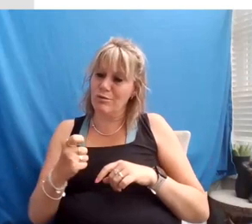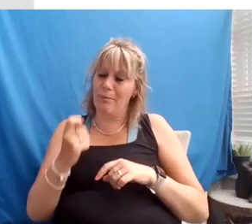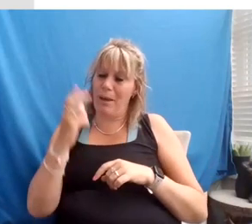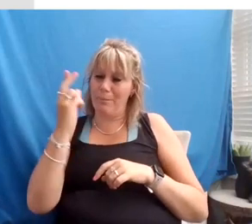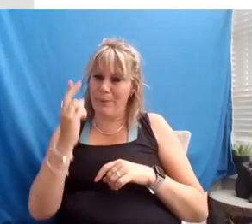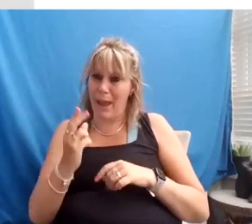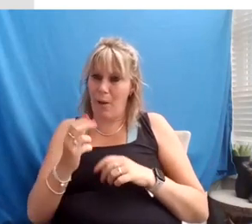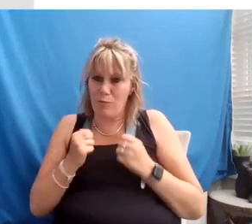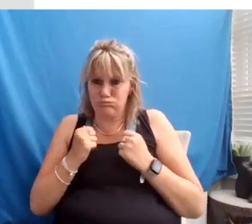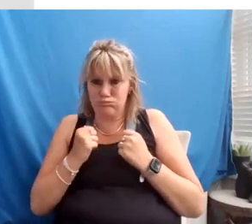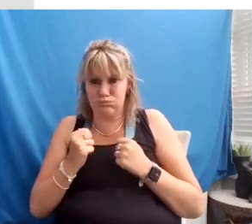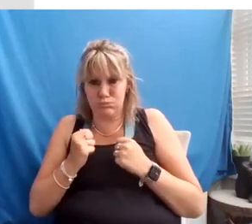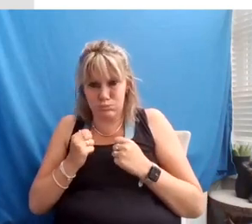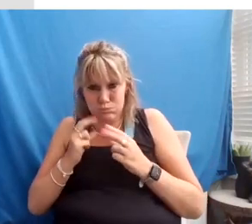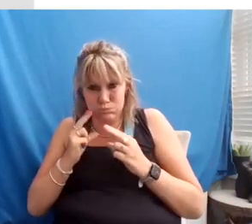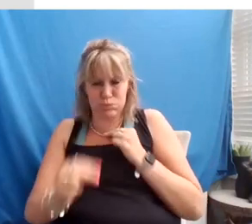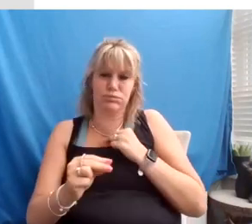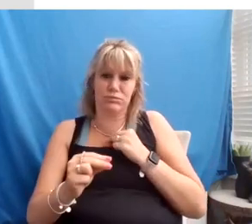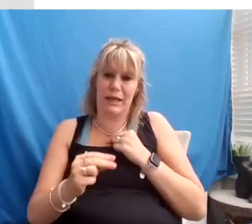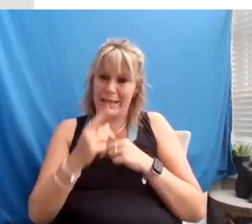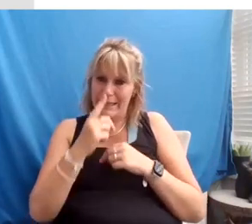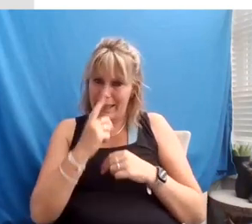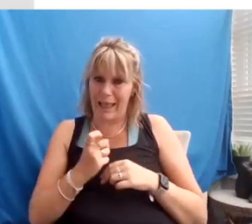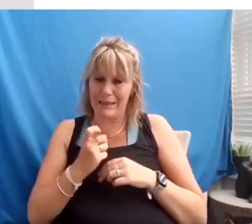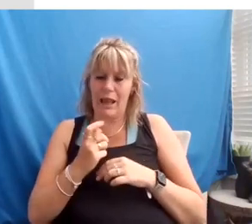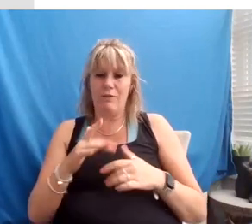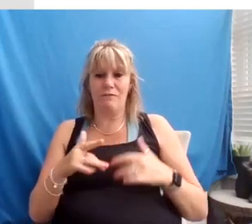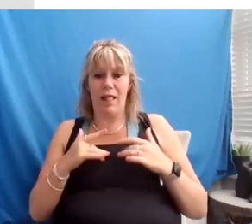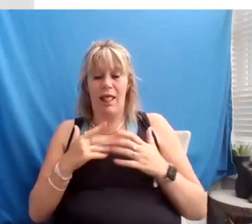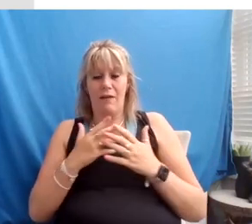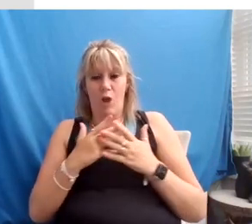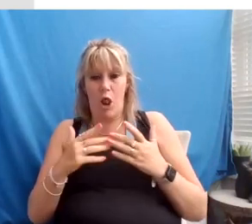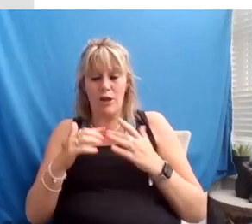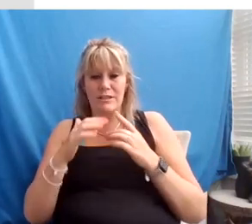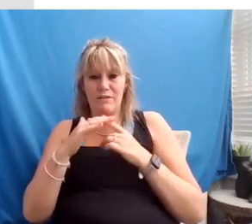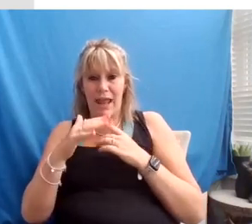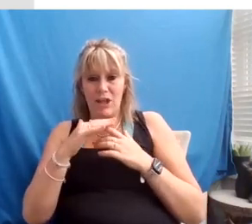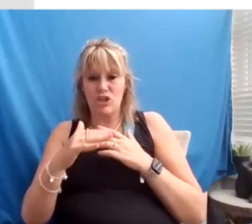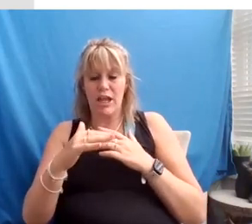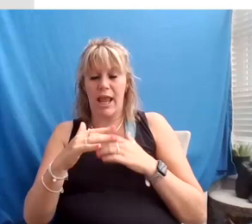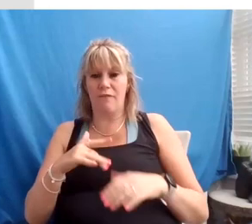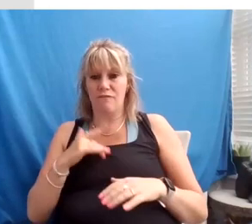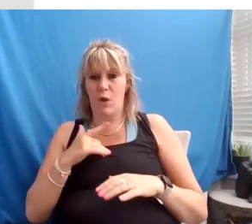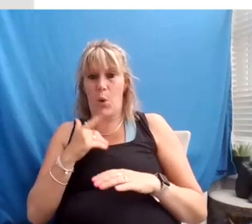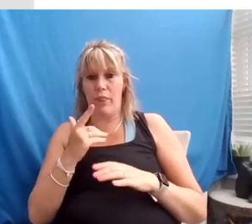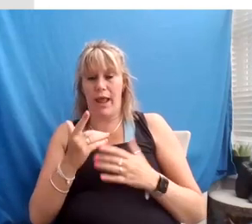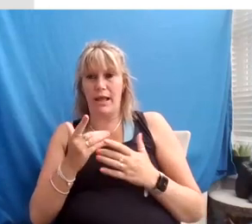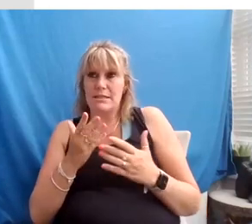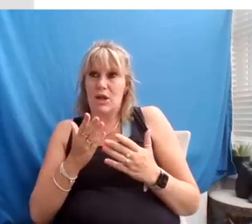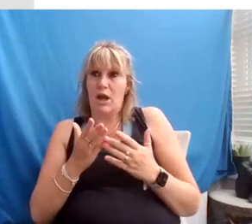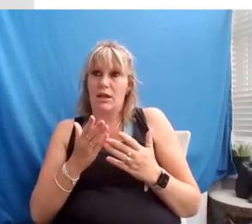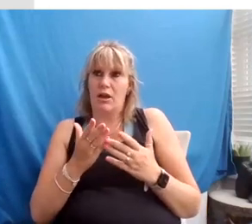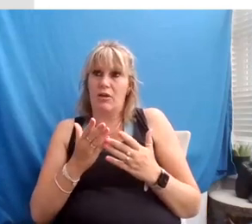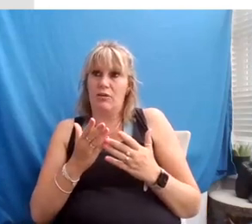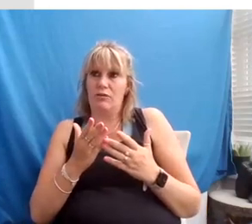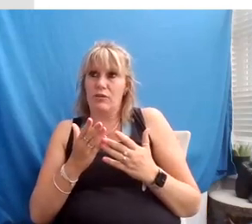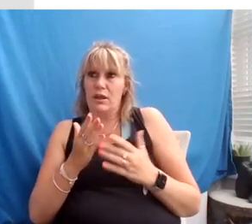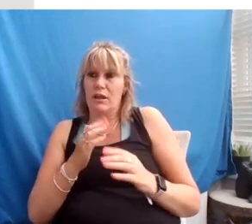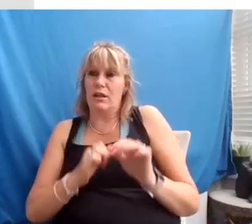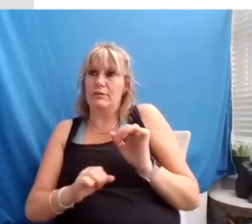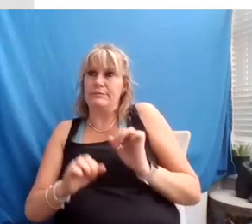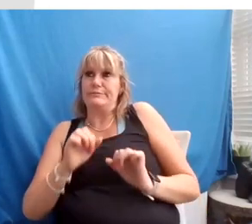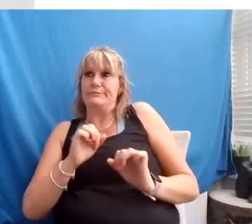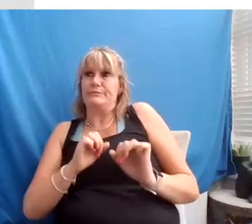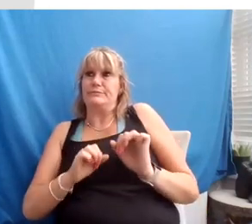I just think it's got so much energy. But it's all about kind of getting away from where it is, which I think is really interesting. The idea